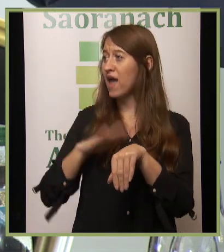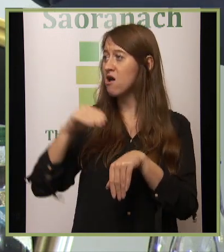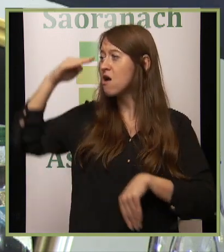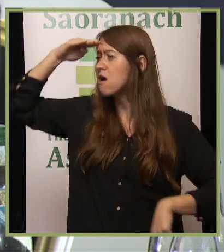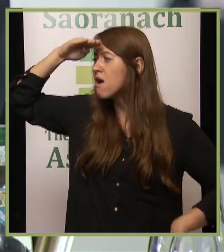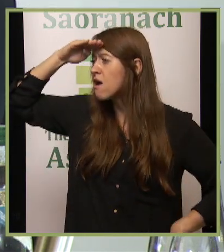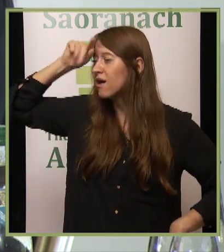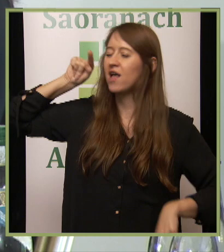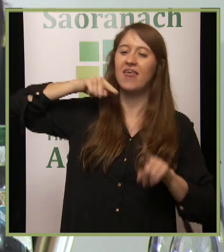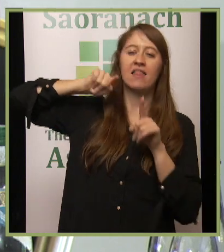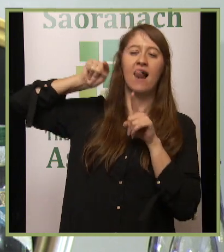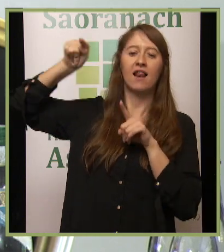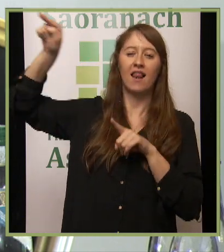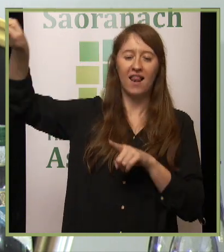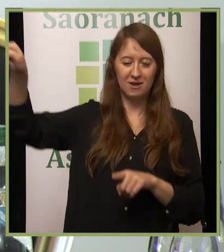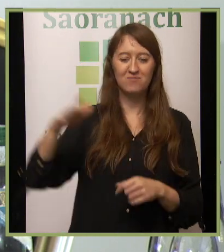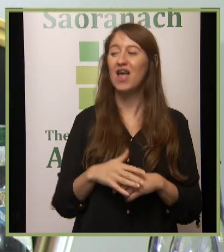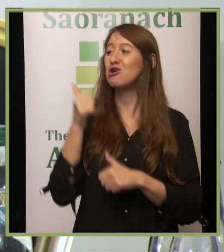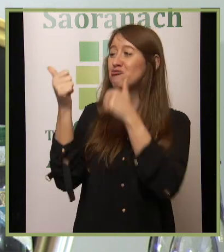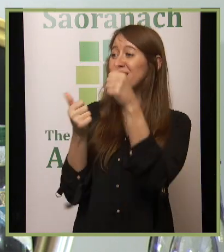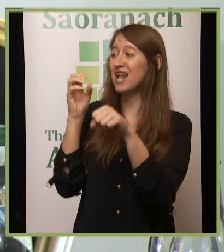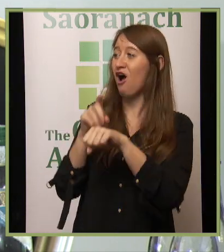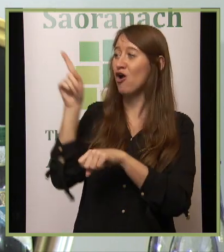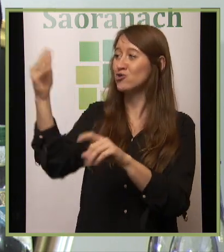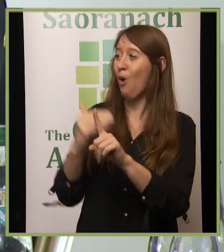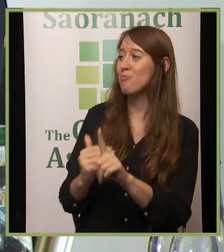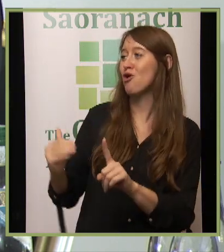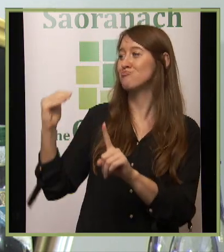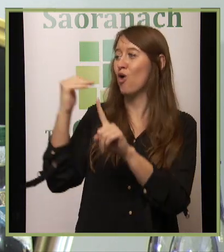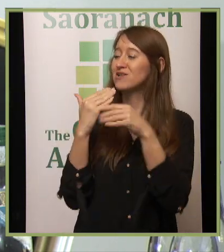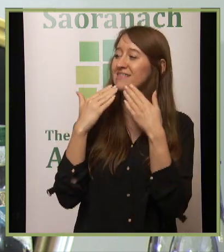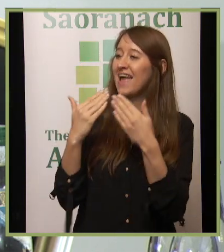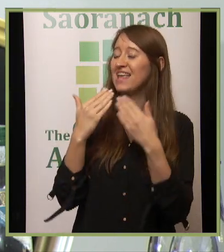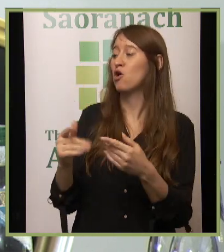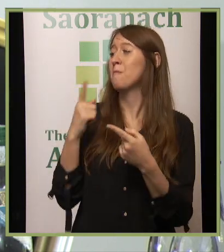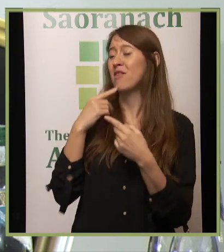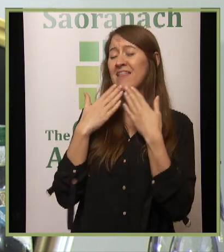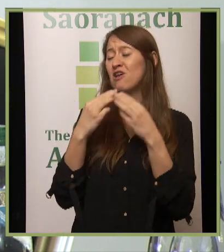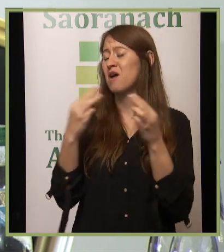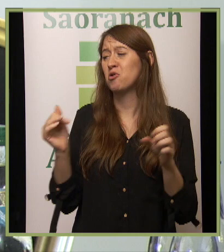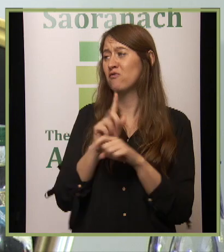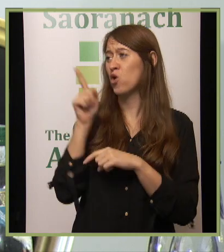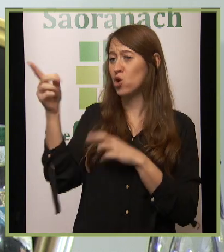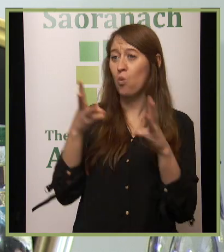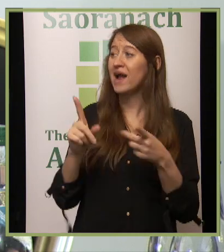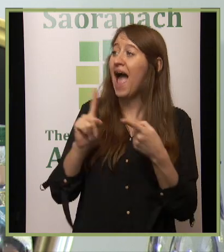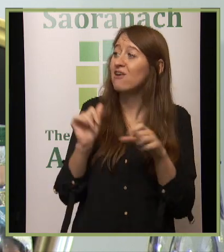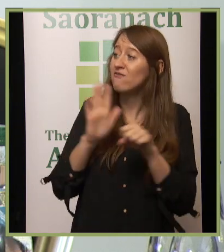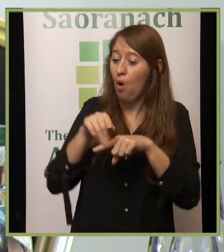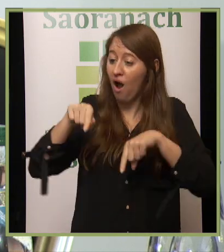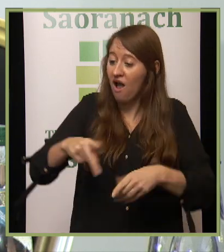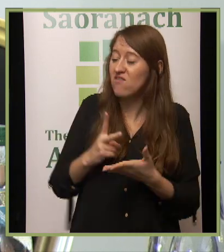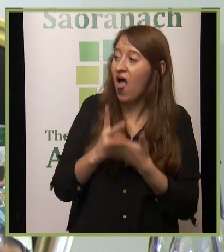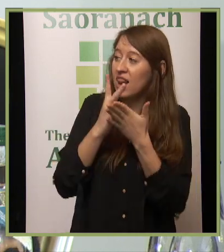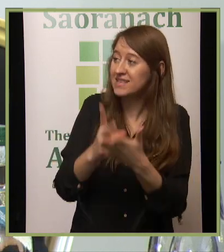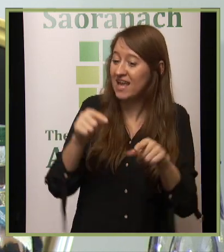There she is, sorry. Congratulations on your promotion, but thank you for all of your work in this and volunteering to come back this weekend,